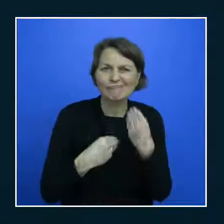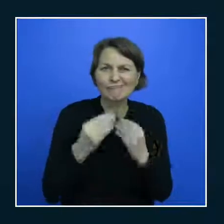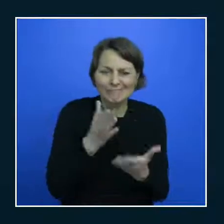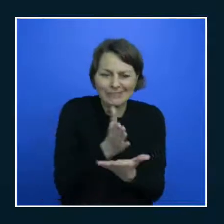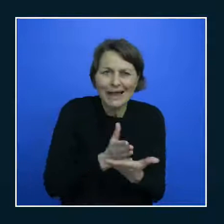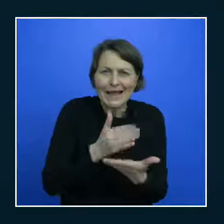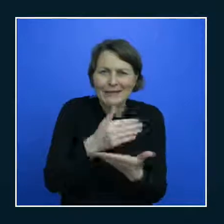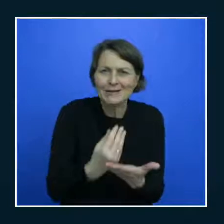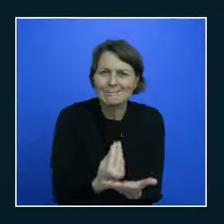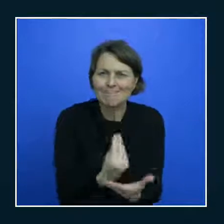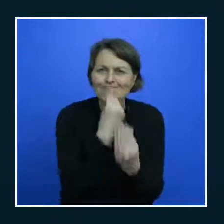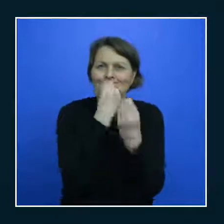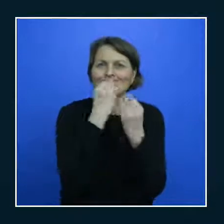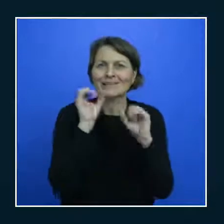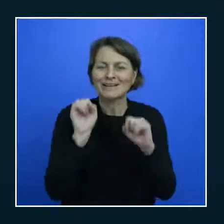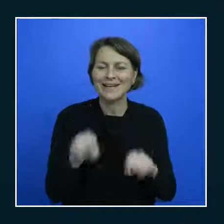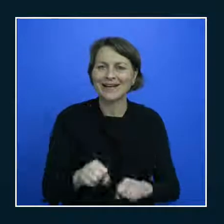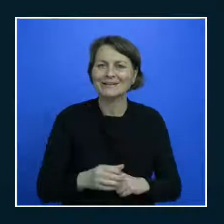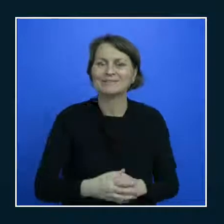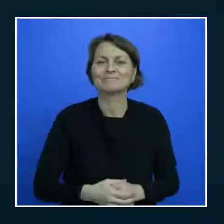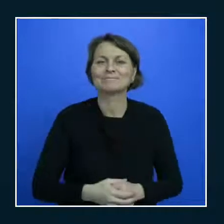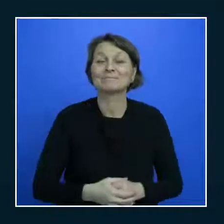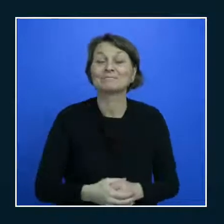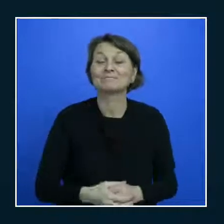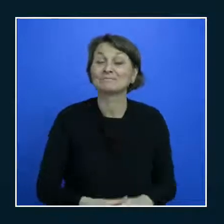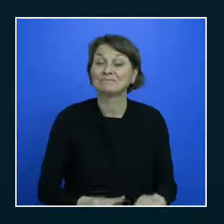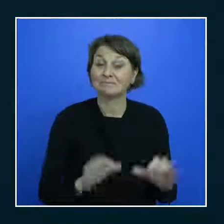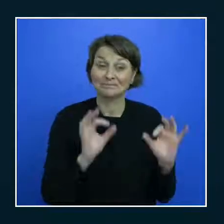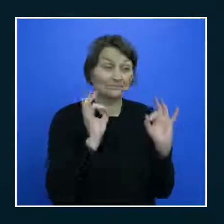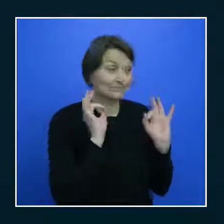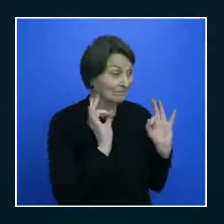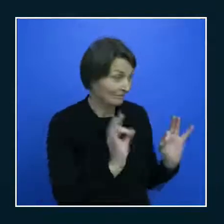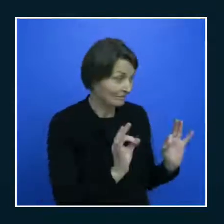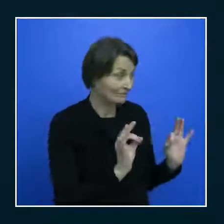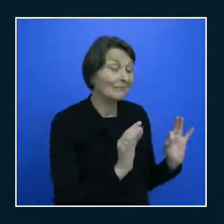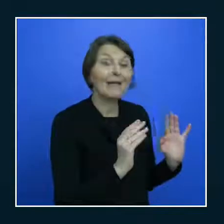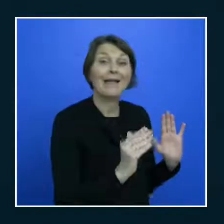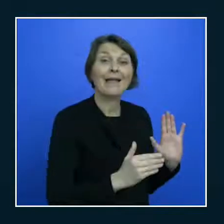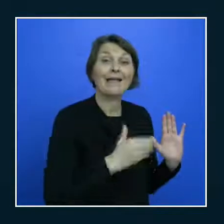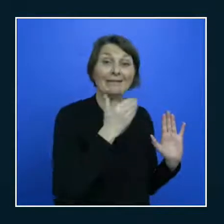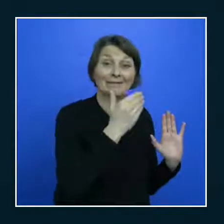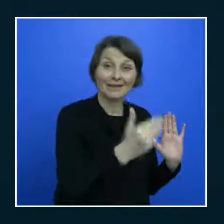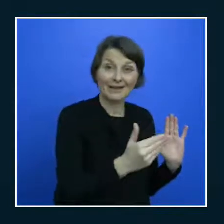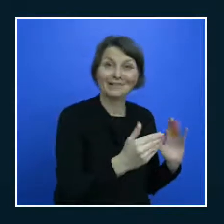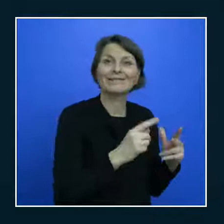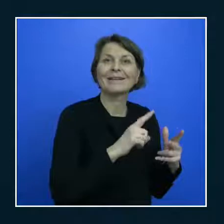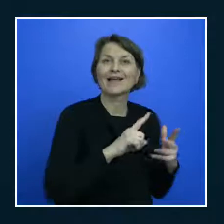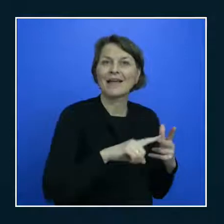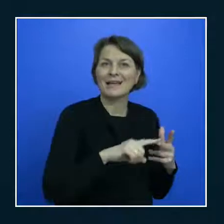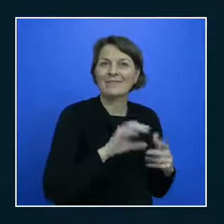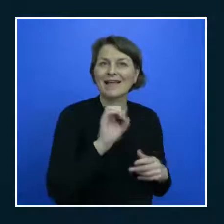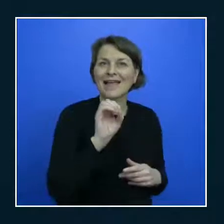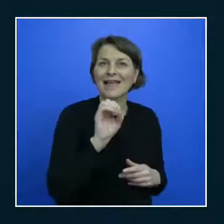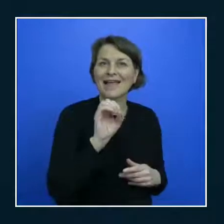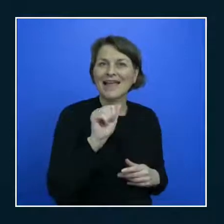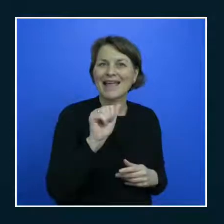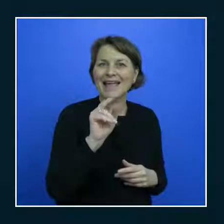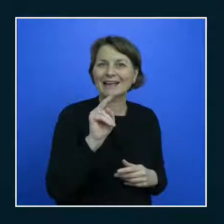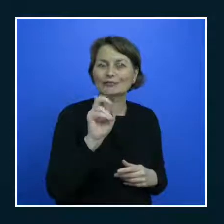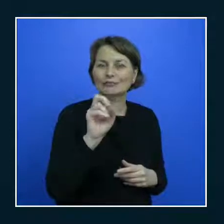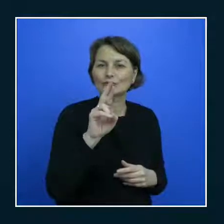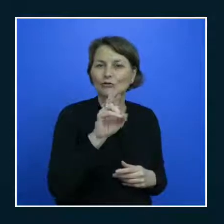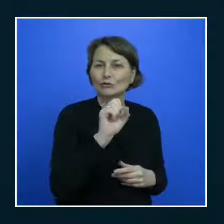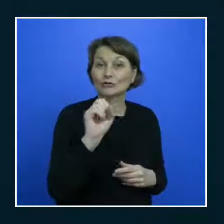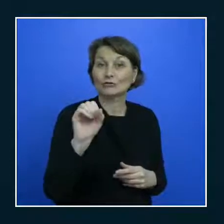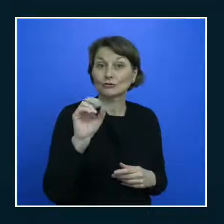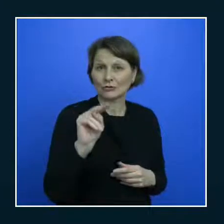fun. So that will be great. And finally, we will have Jonah Anderson talking about things to consider